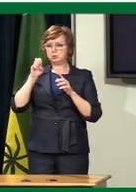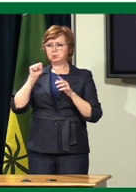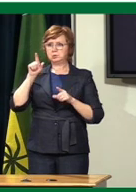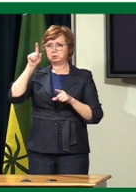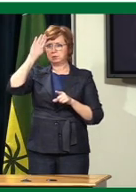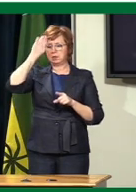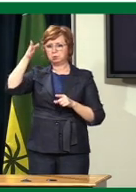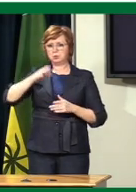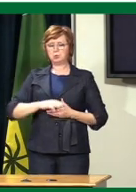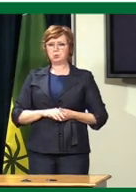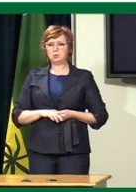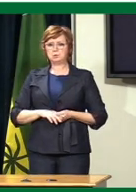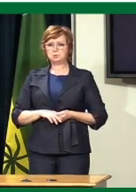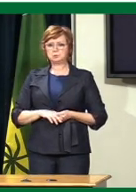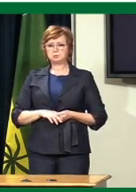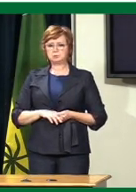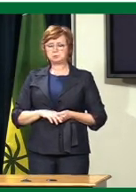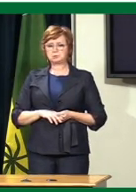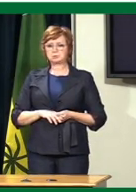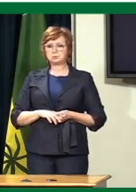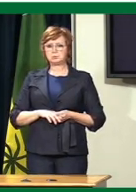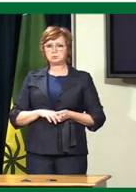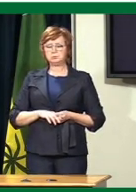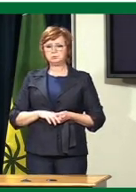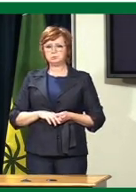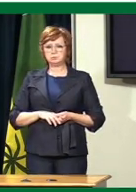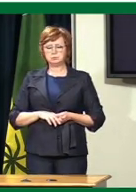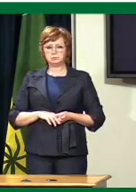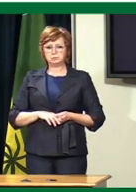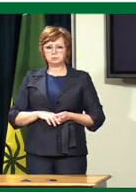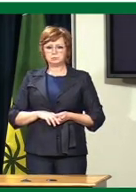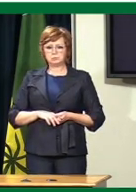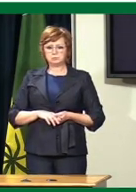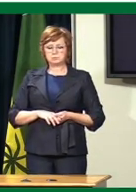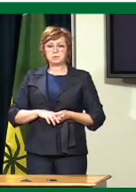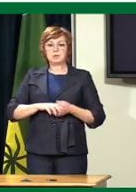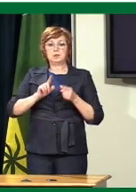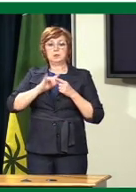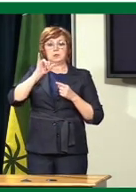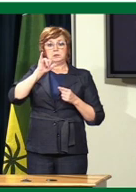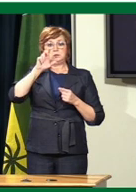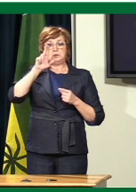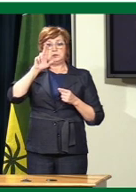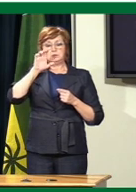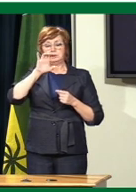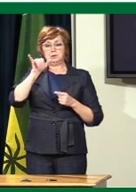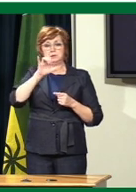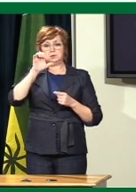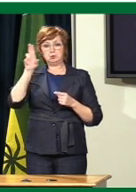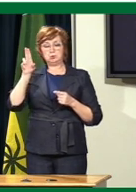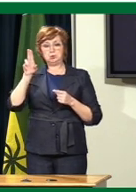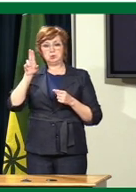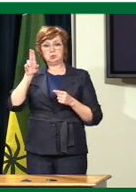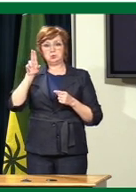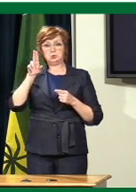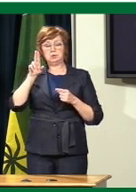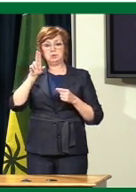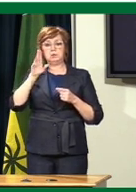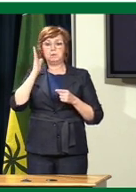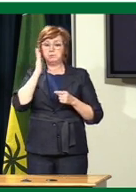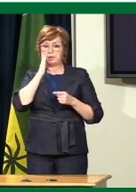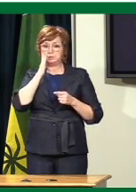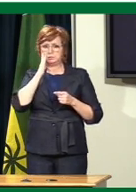Good afternoon. When it comes to addressing the need for ICU spaces, what is the larger challenge here?